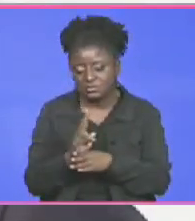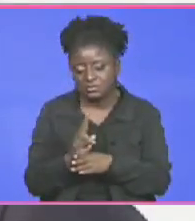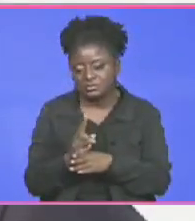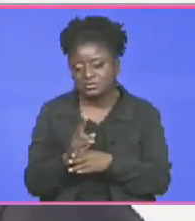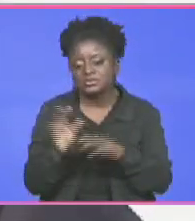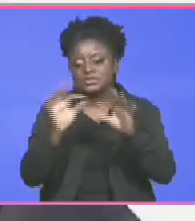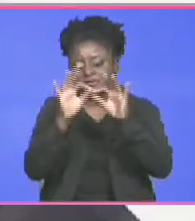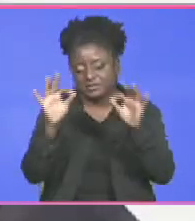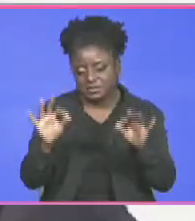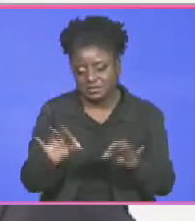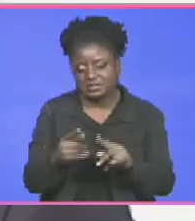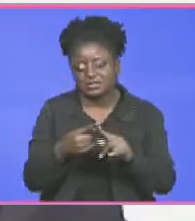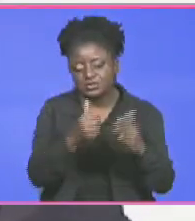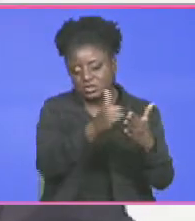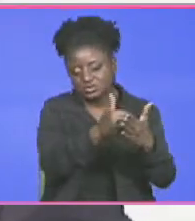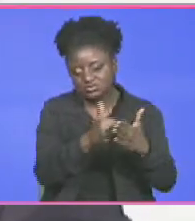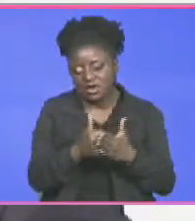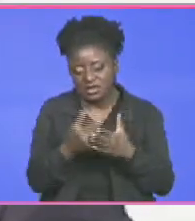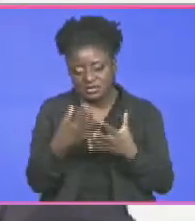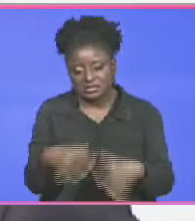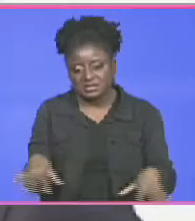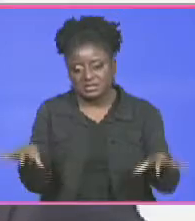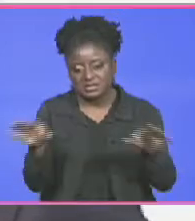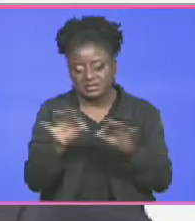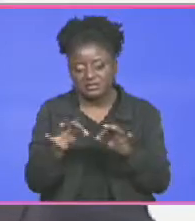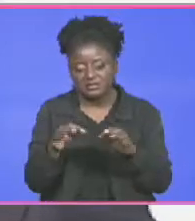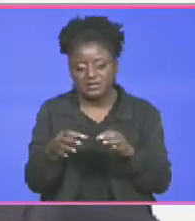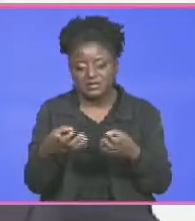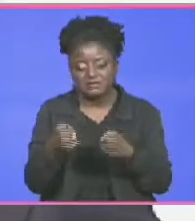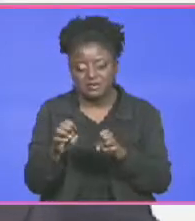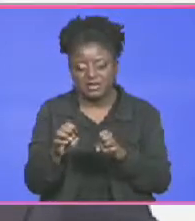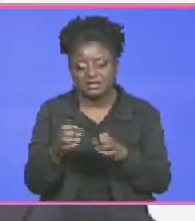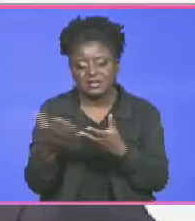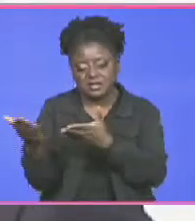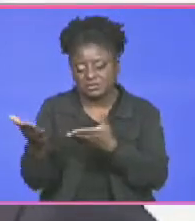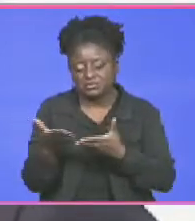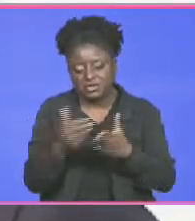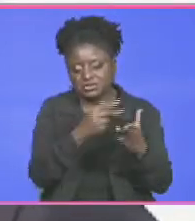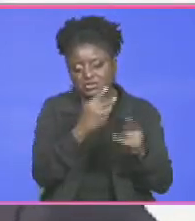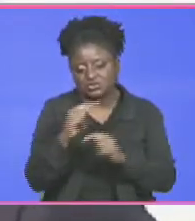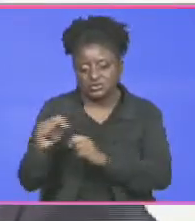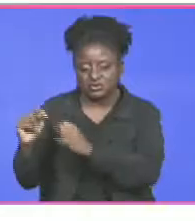attract, significant events that can perhaps draw tourists to the Bahamas as well.